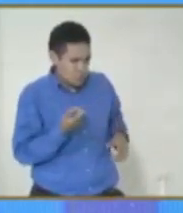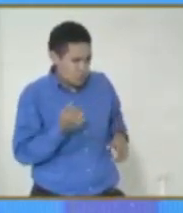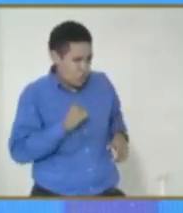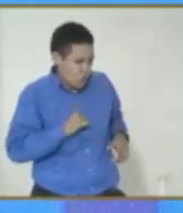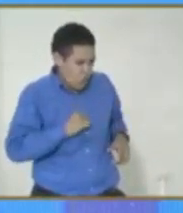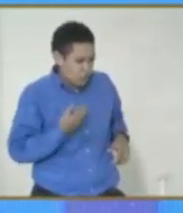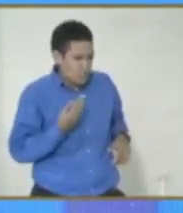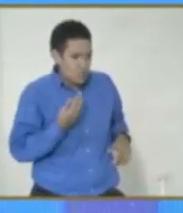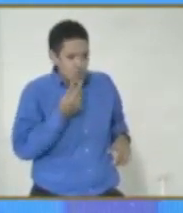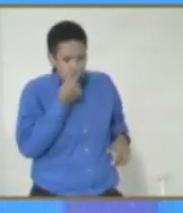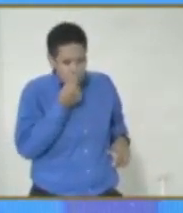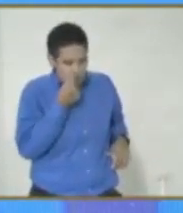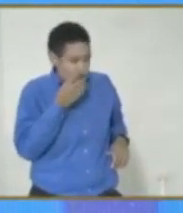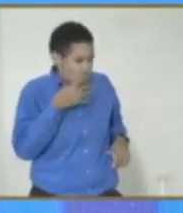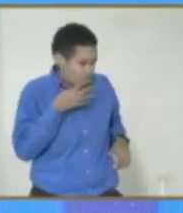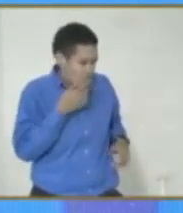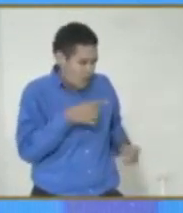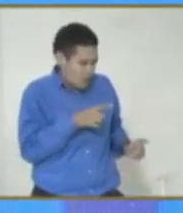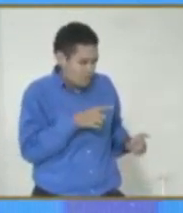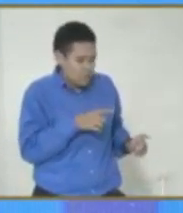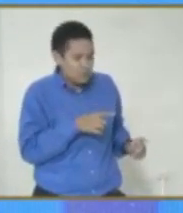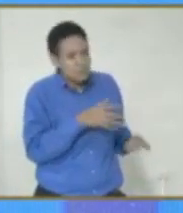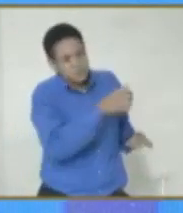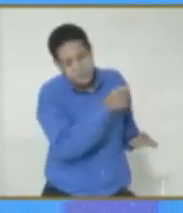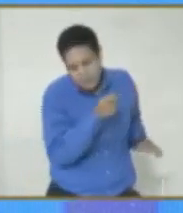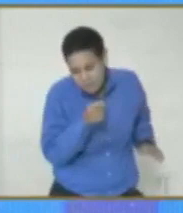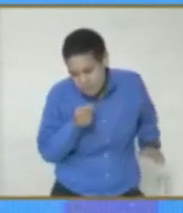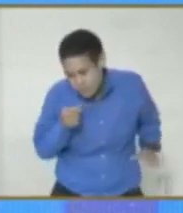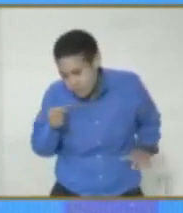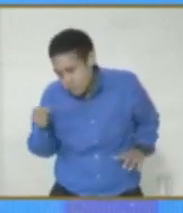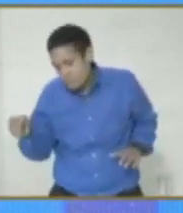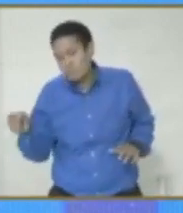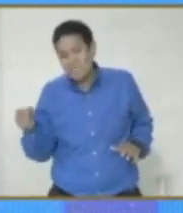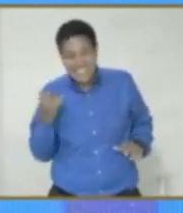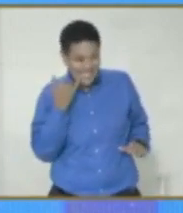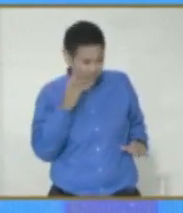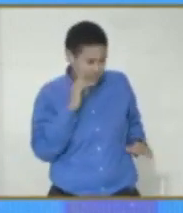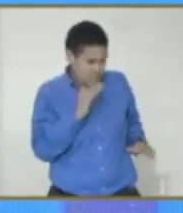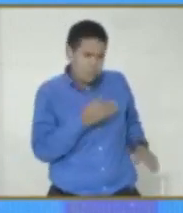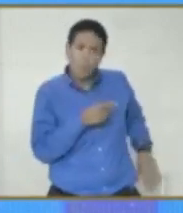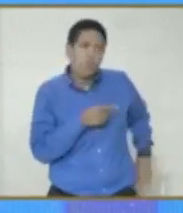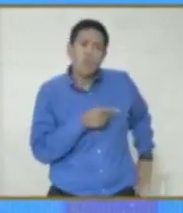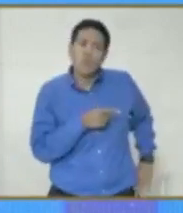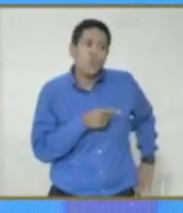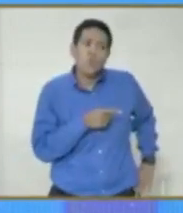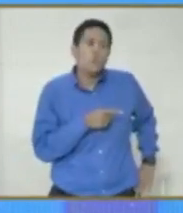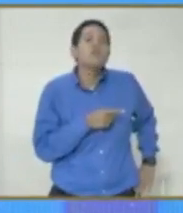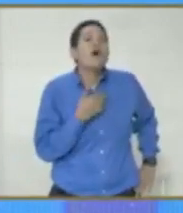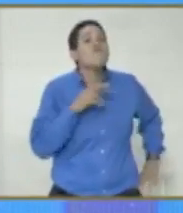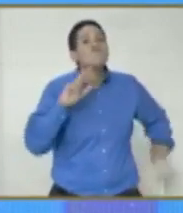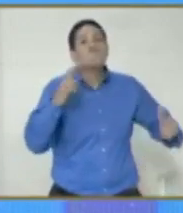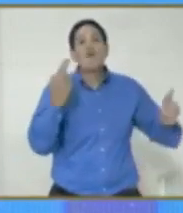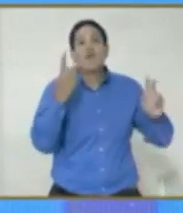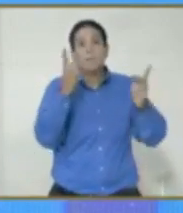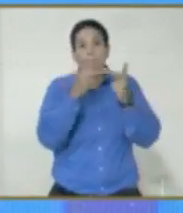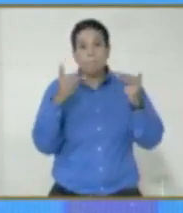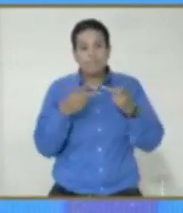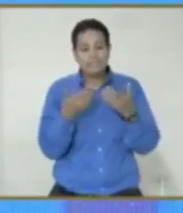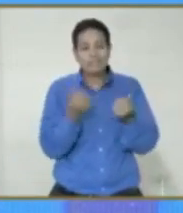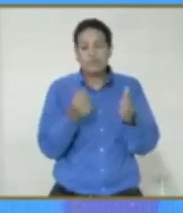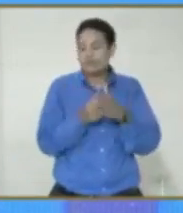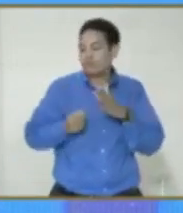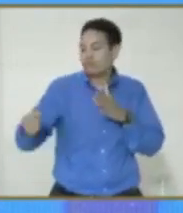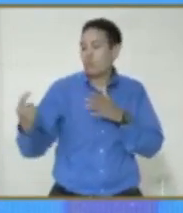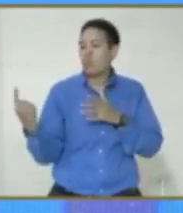sort of situation that appears to be there's an isolation area that